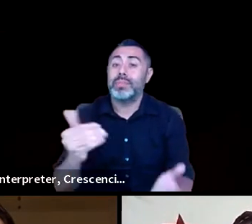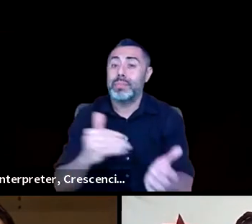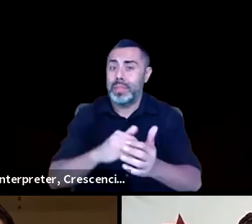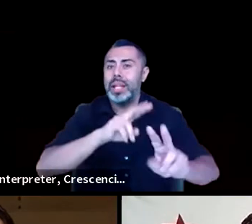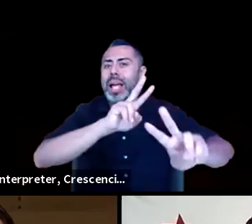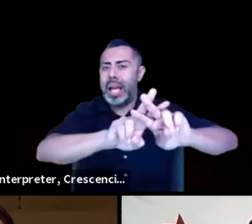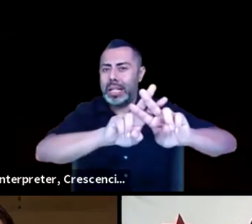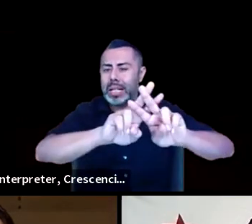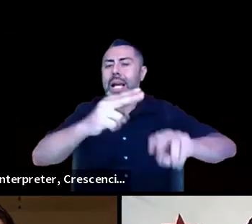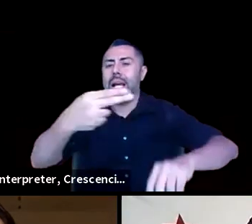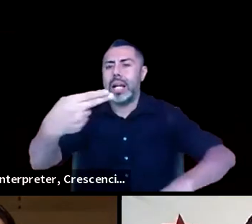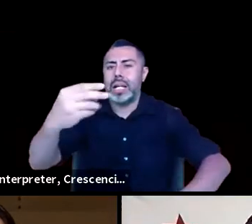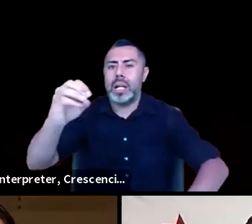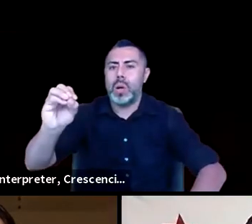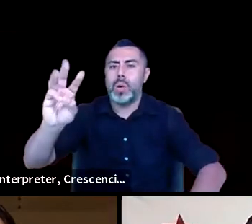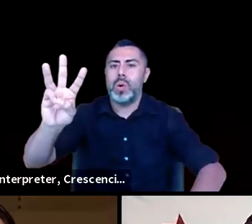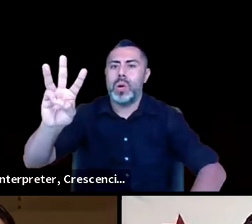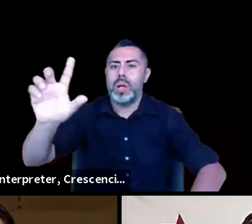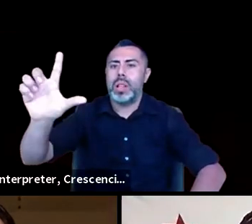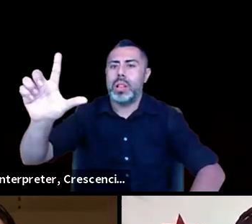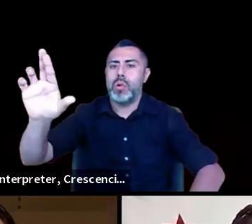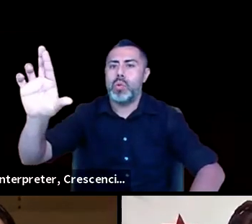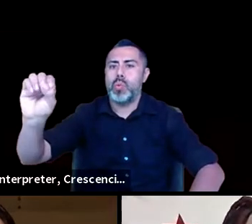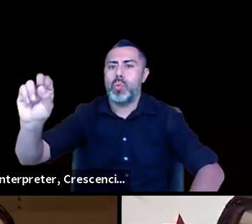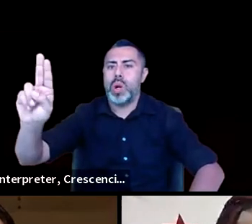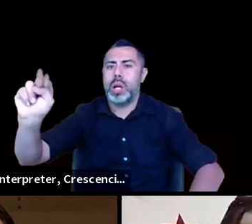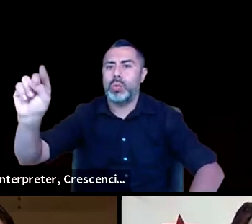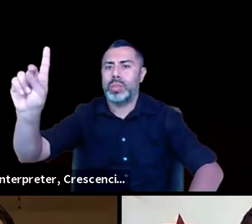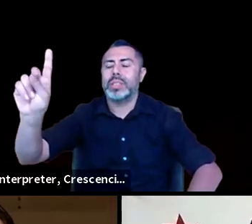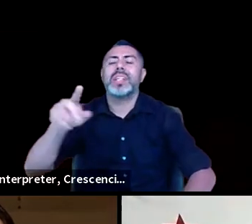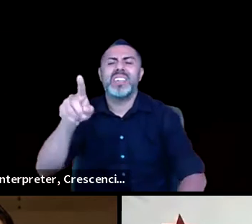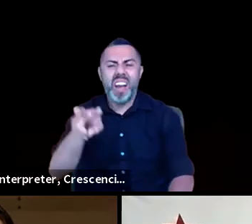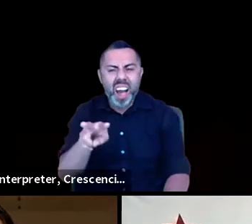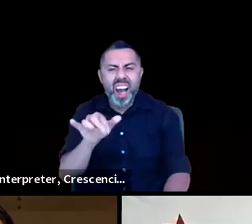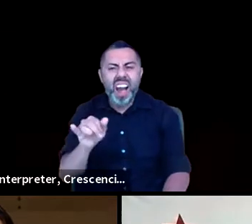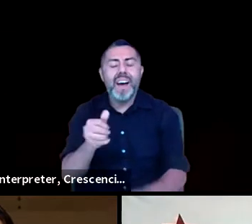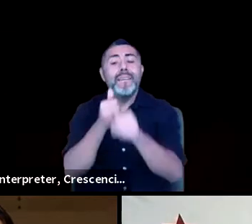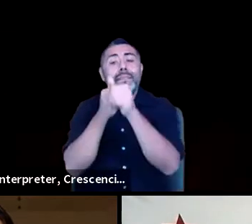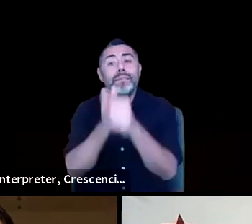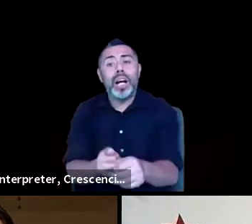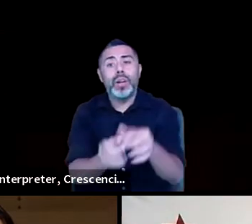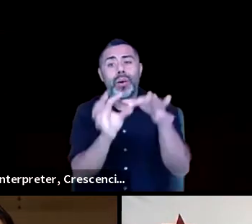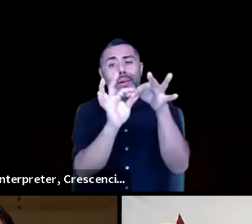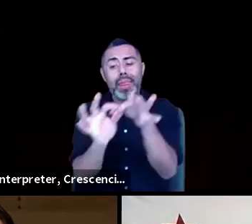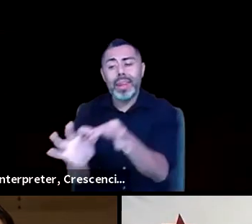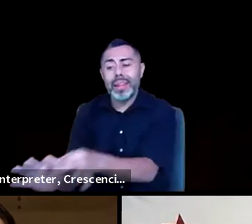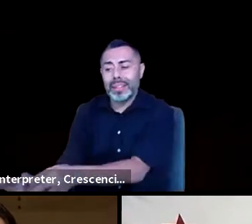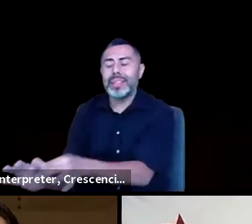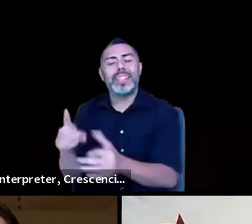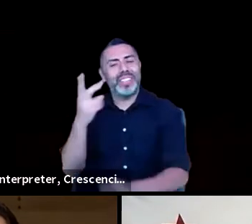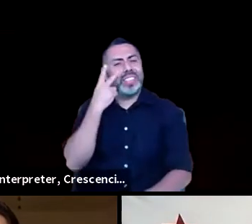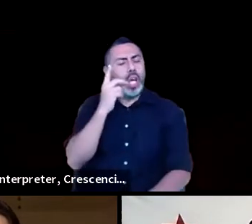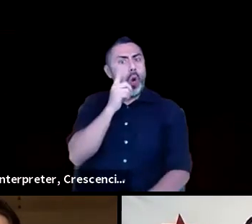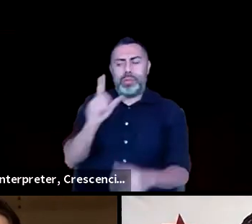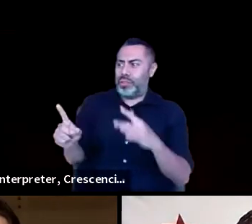HOWLROUND, and you can follow the thread and get a sense of who we are and who has come together in this space.